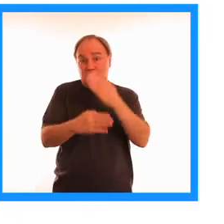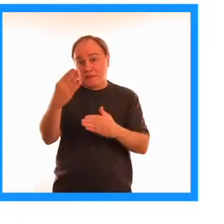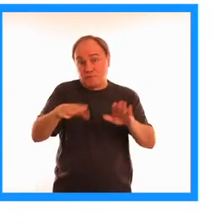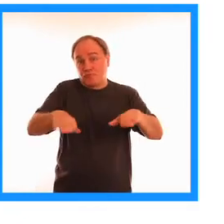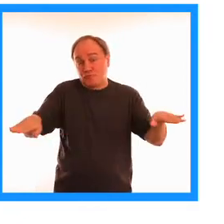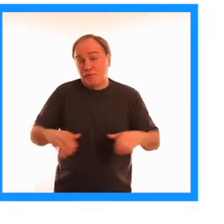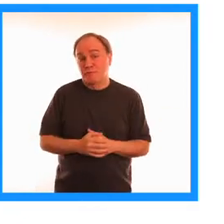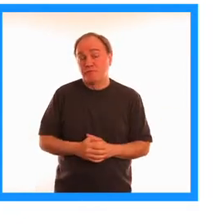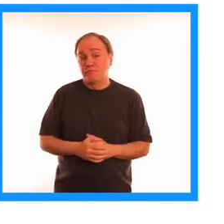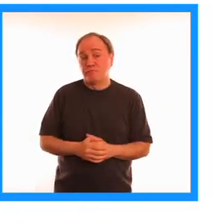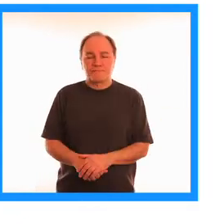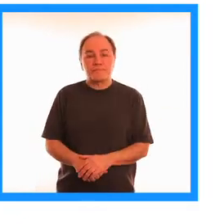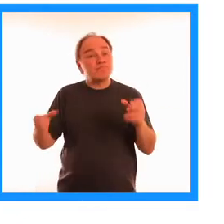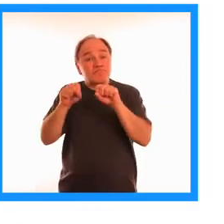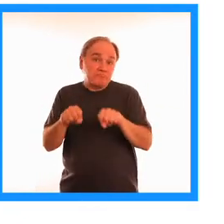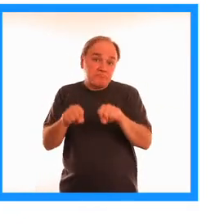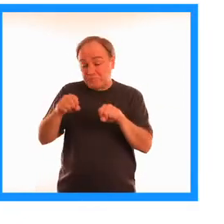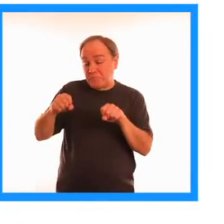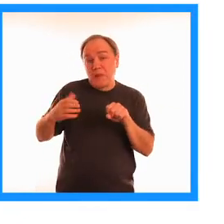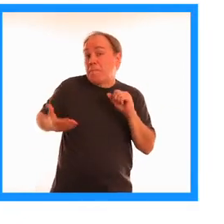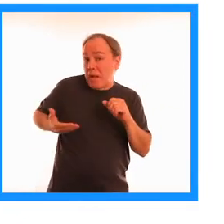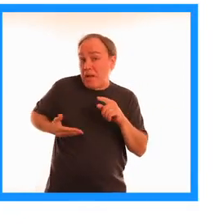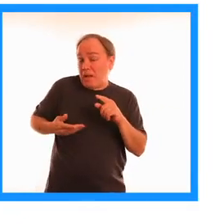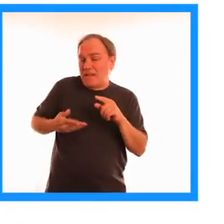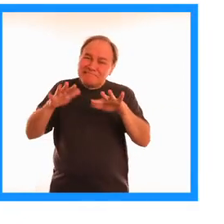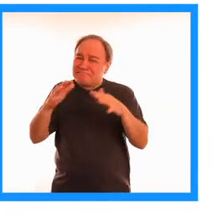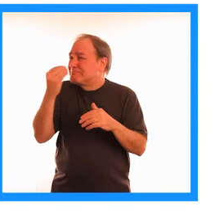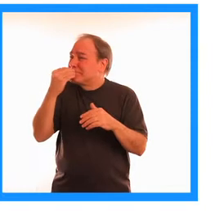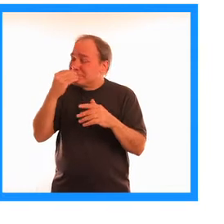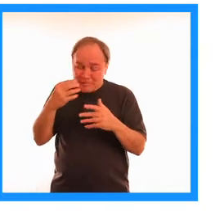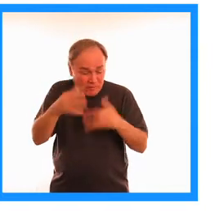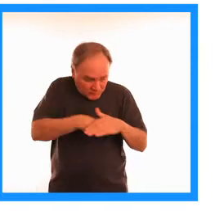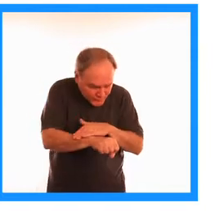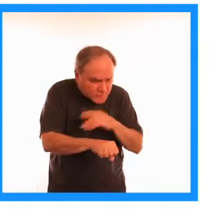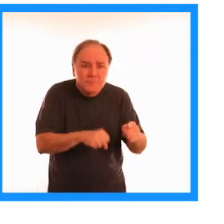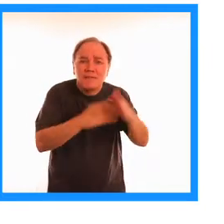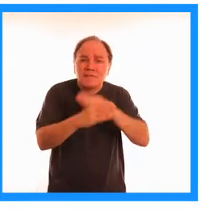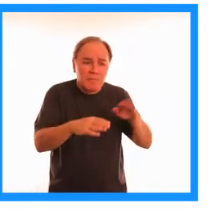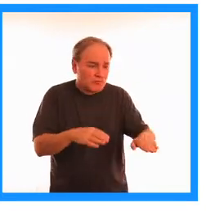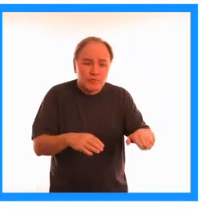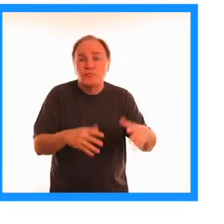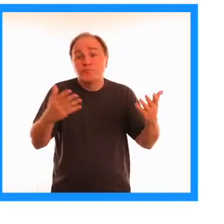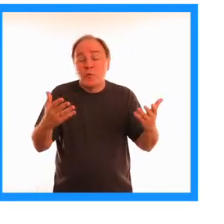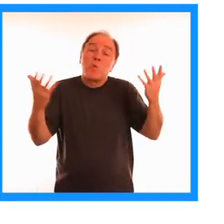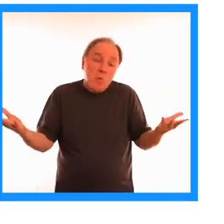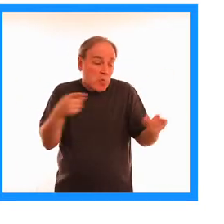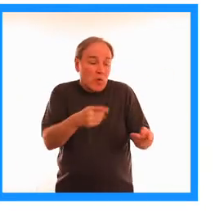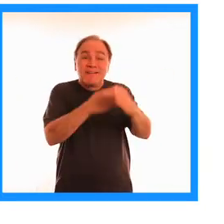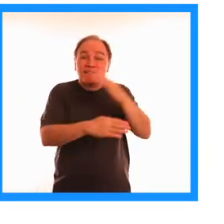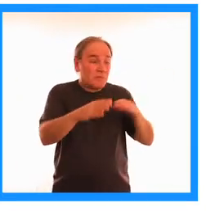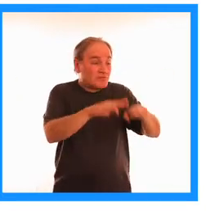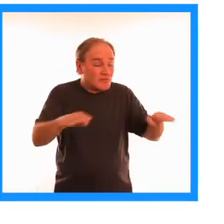often incorrectly believed to be sexually inactive, unlikely to use substances, and at less risk of violence than their peers without disabilities.